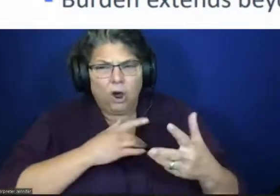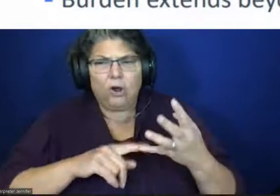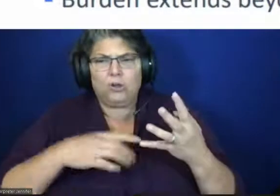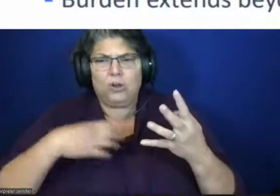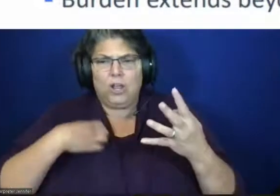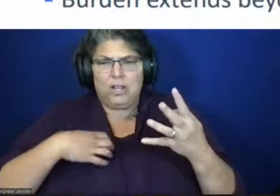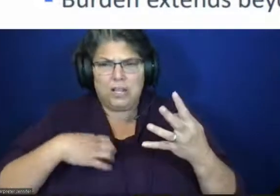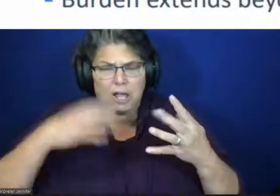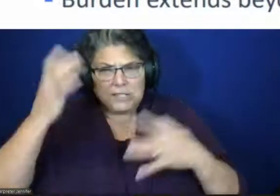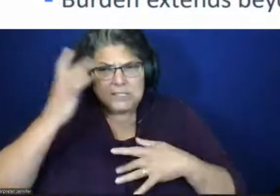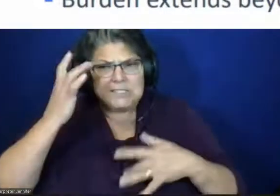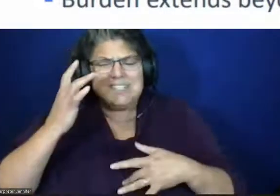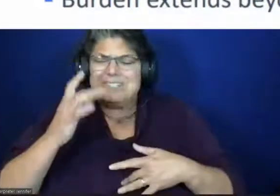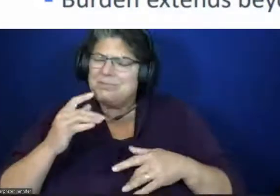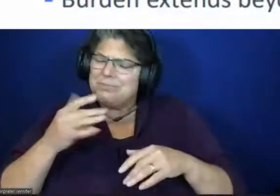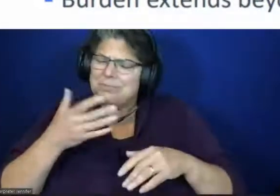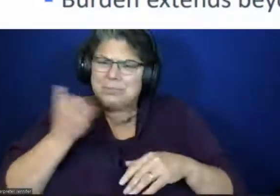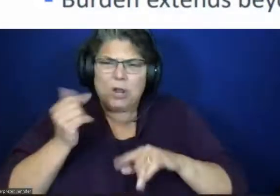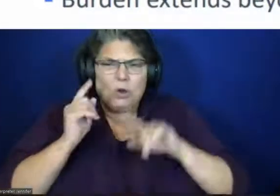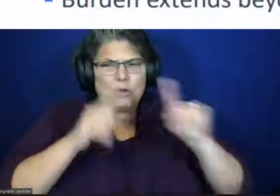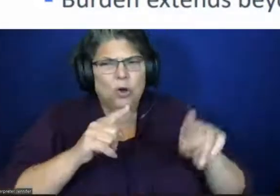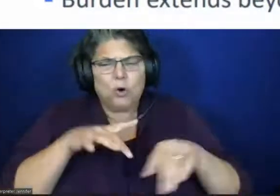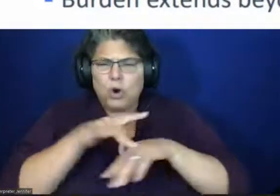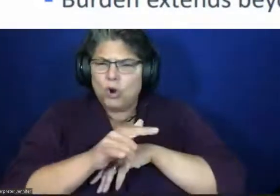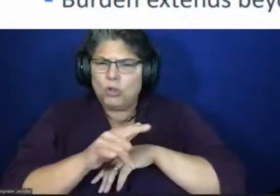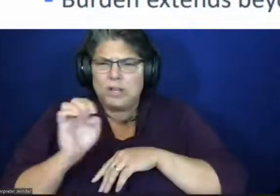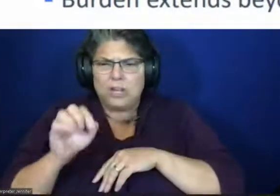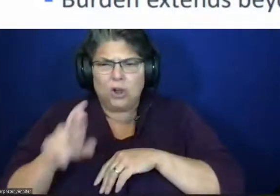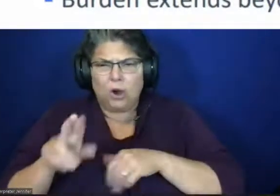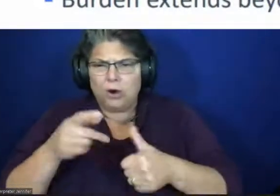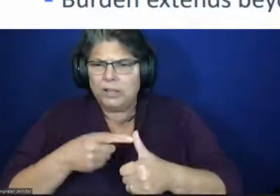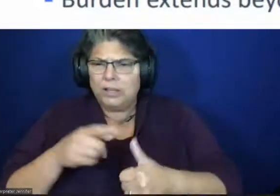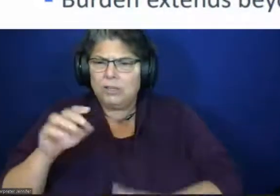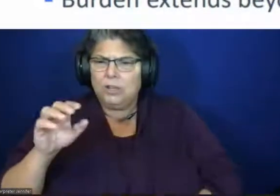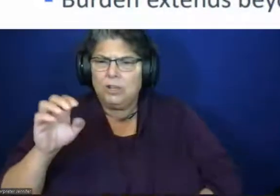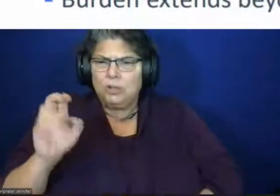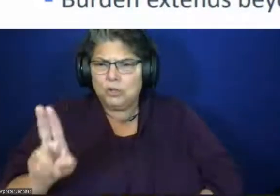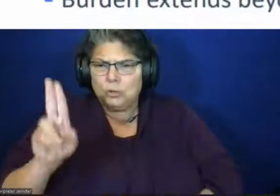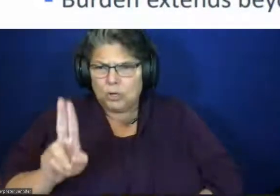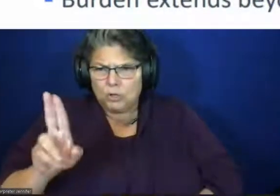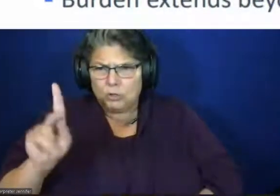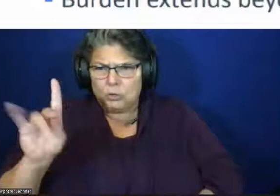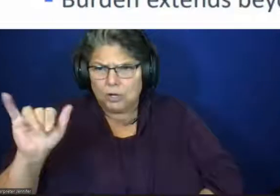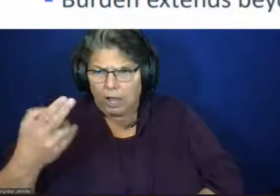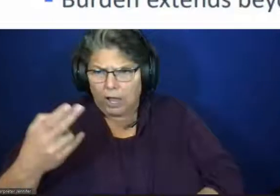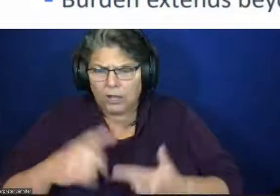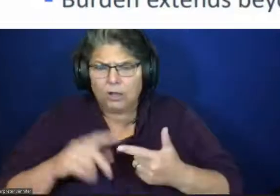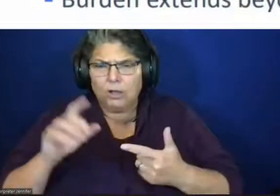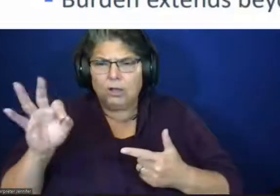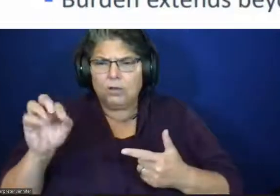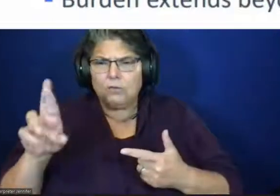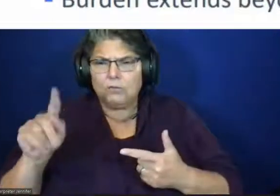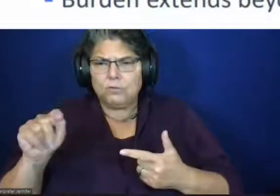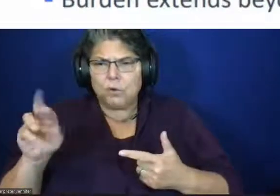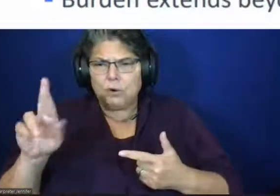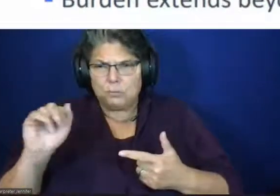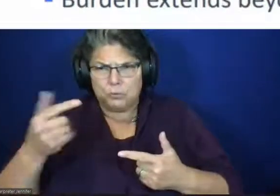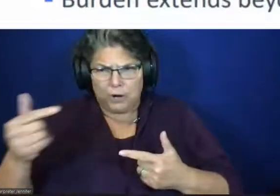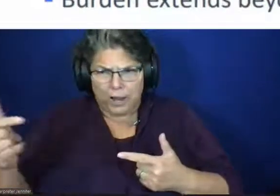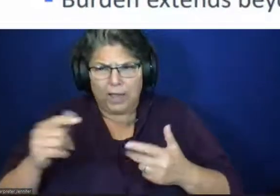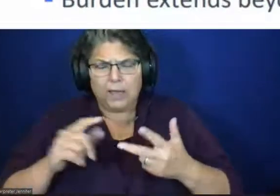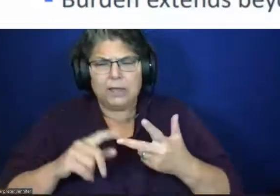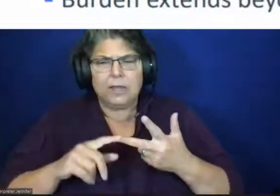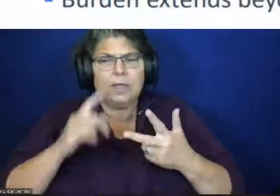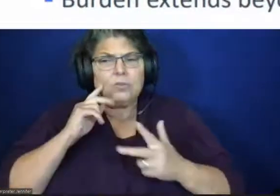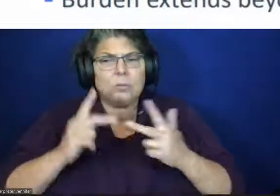to the emergency room in Ukiah, in Fort Bragg, where the monoclonals are given by infusion. And for